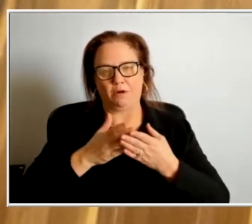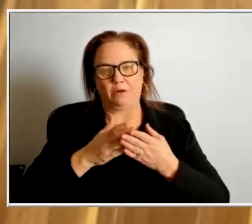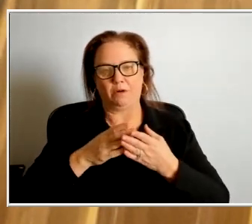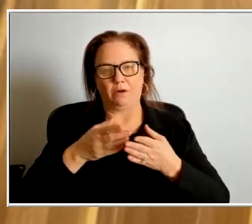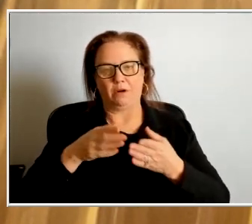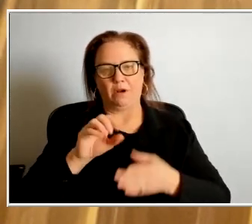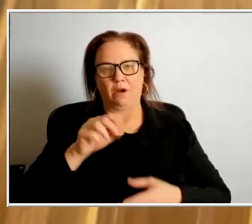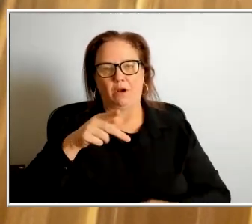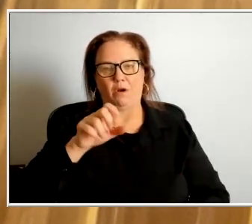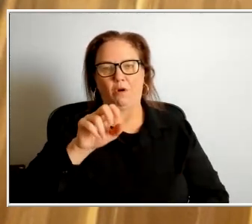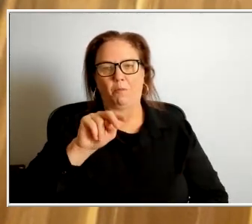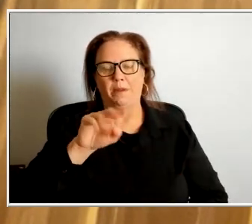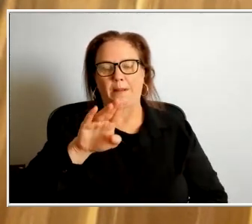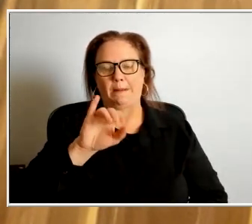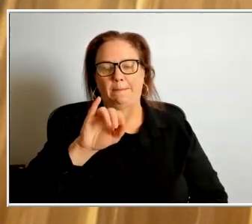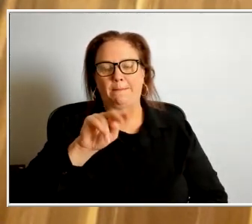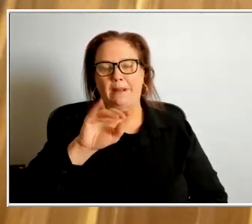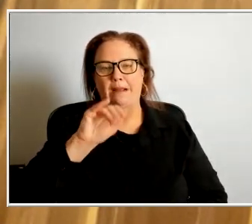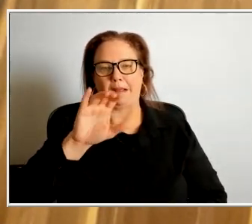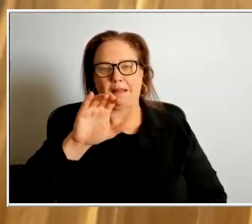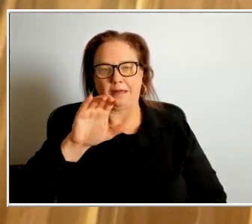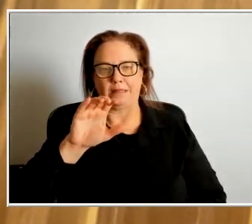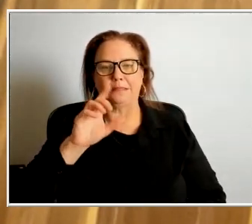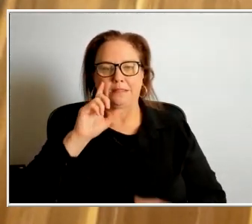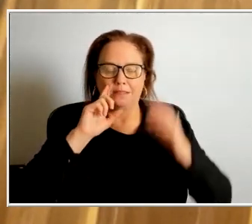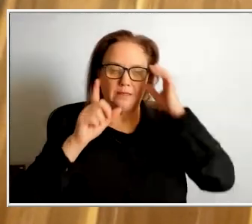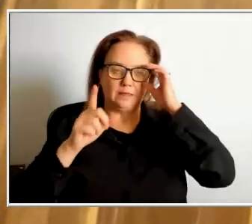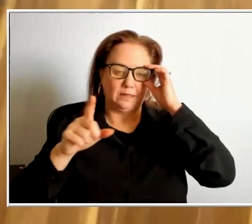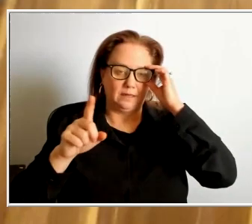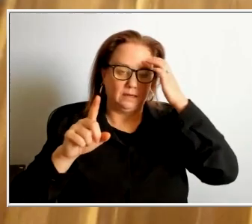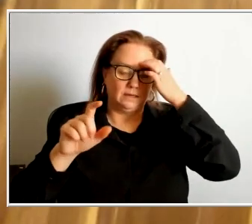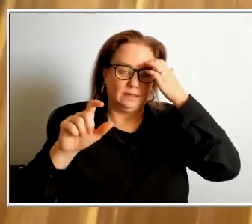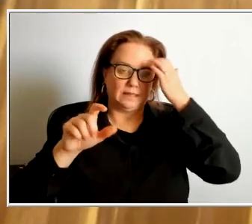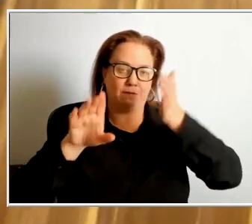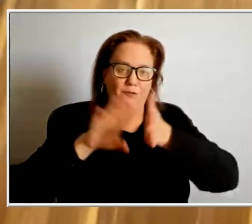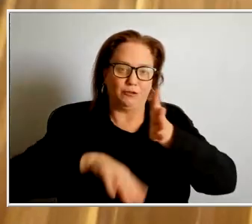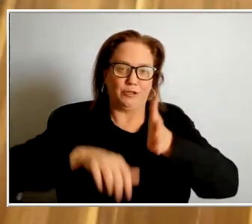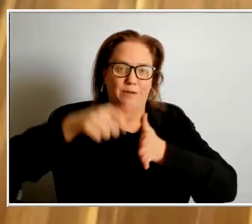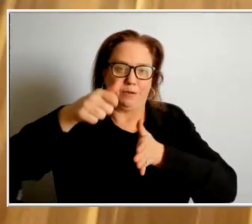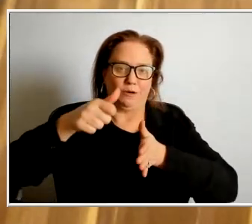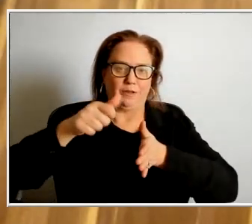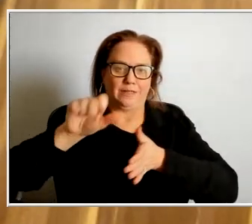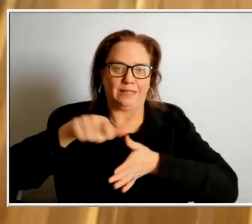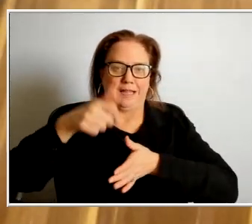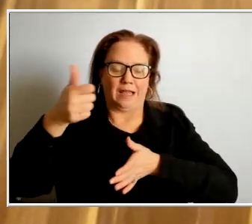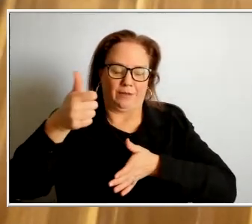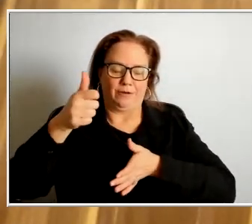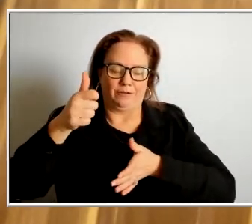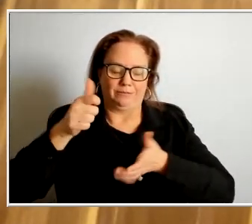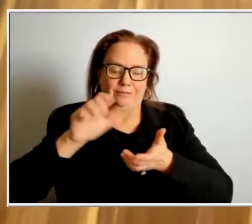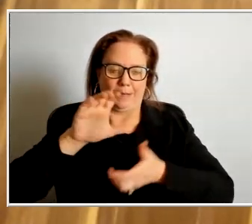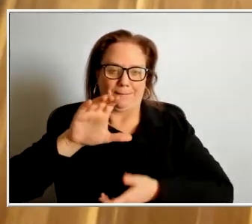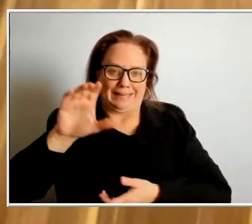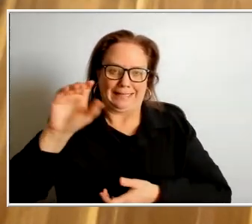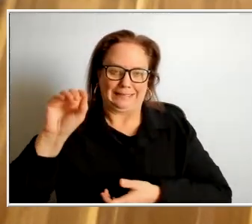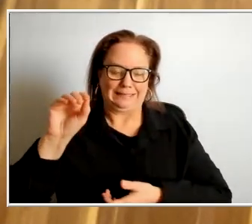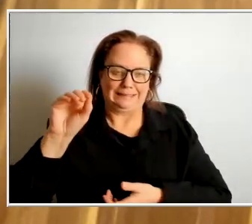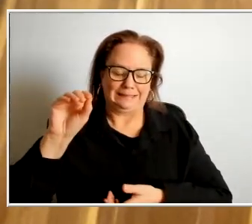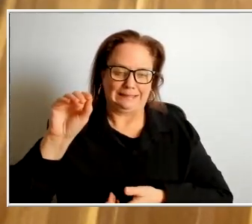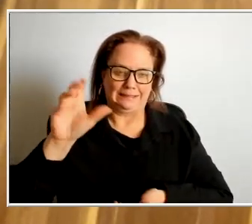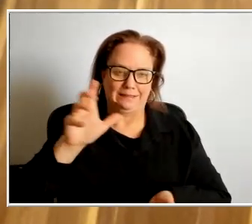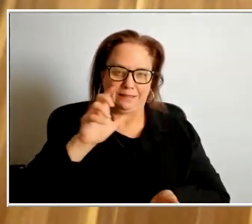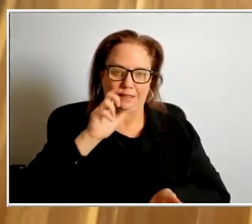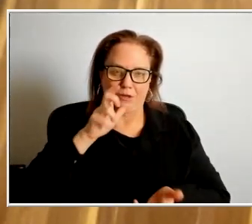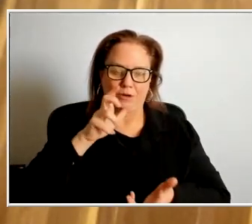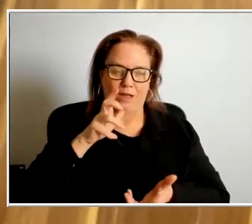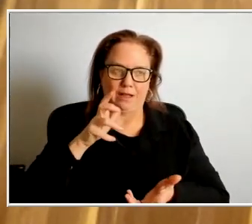Open Bionics is because they were 10 times cheaper than what the leading competition was, because, they're not in